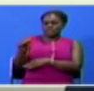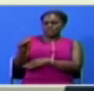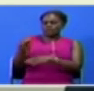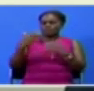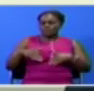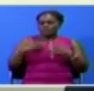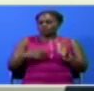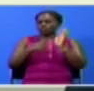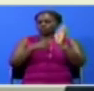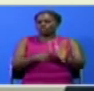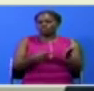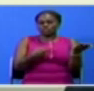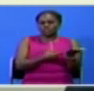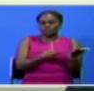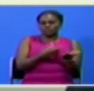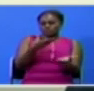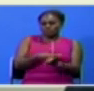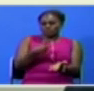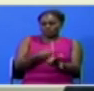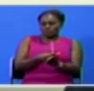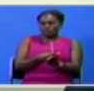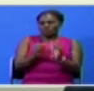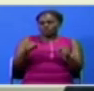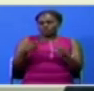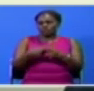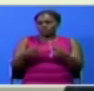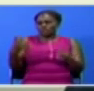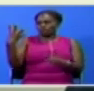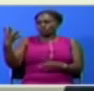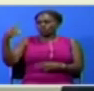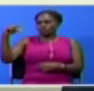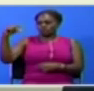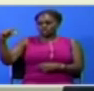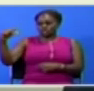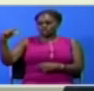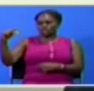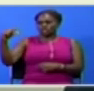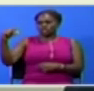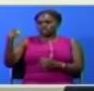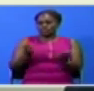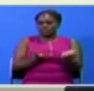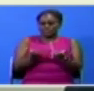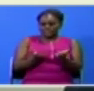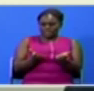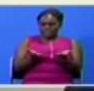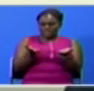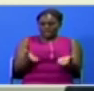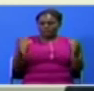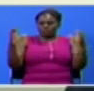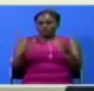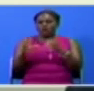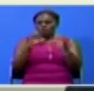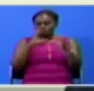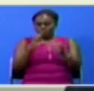to demonstrate technical and financial capabilities to roll out 4G network nationwide. In view of the foregoing, Jamii Telecommunication